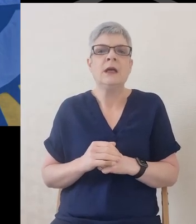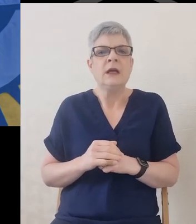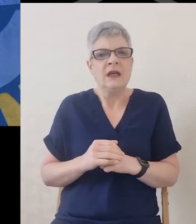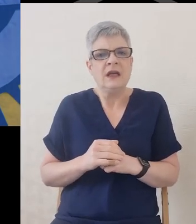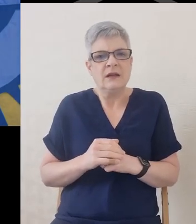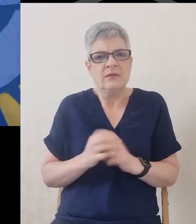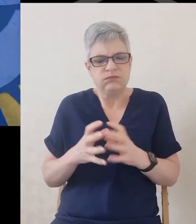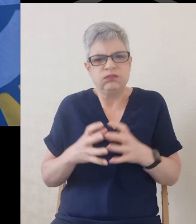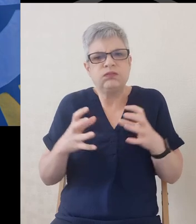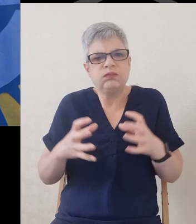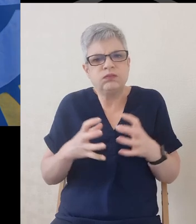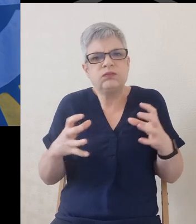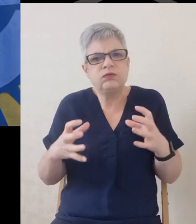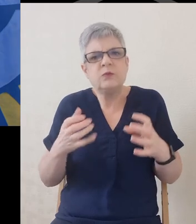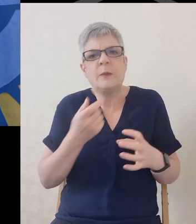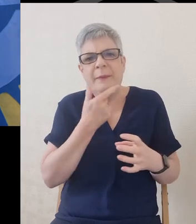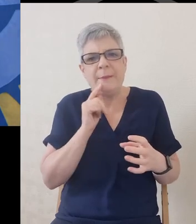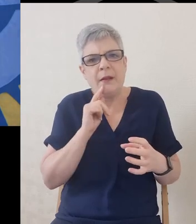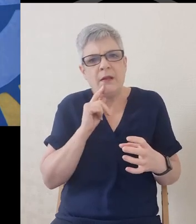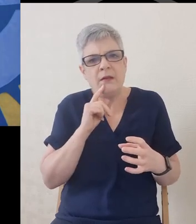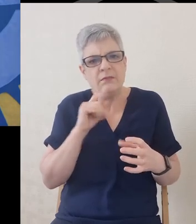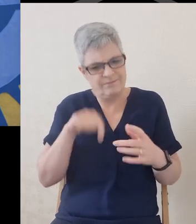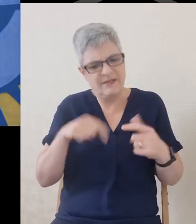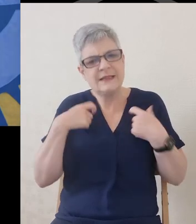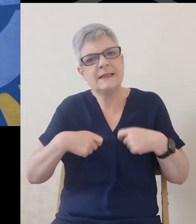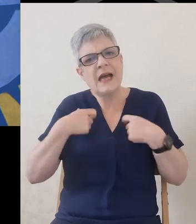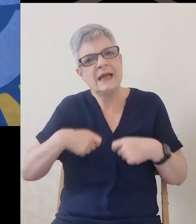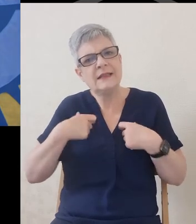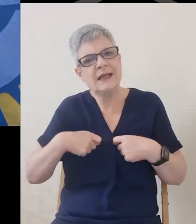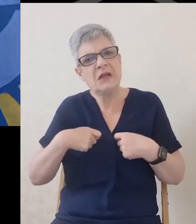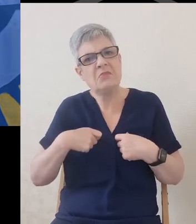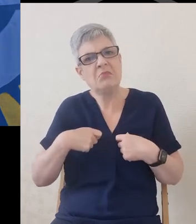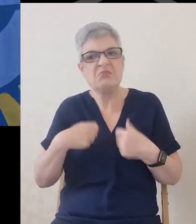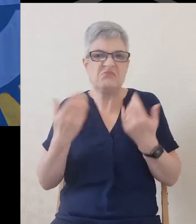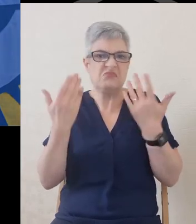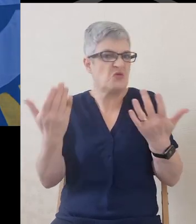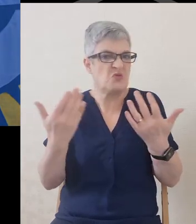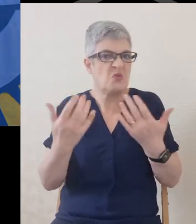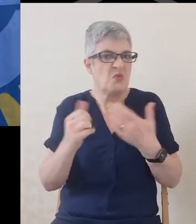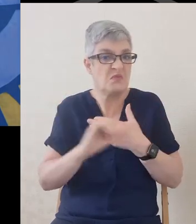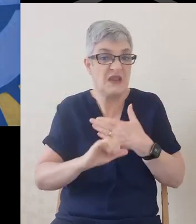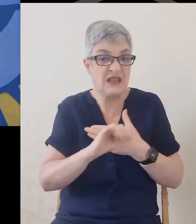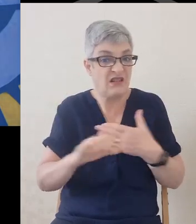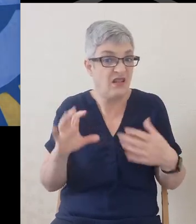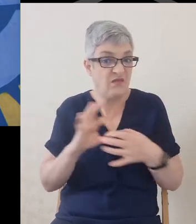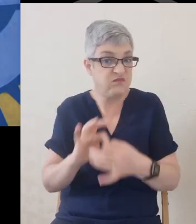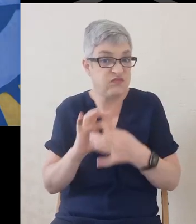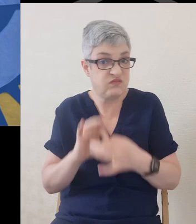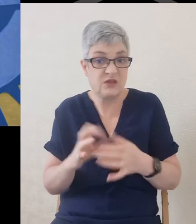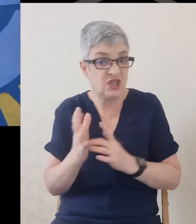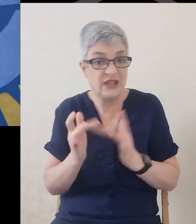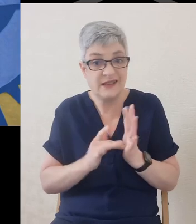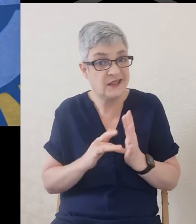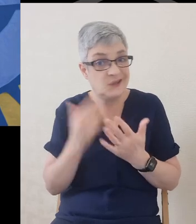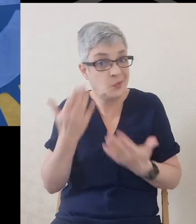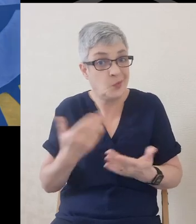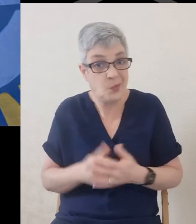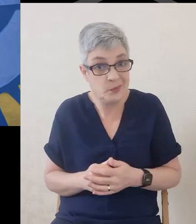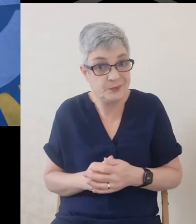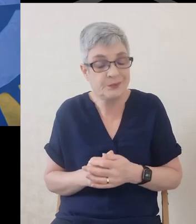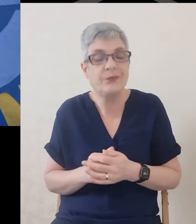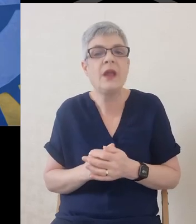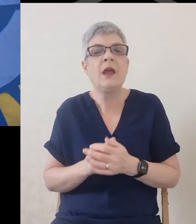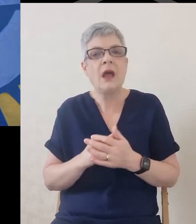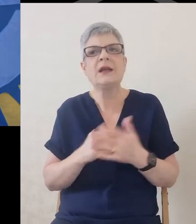Now, an increasing number of people in our society, I think, don't know that Easter has got something to do with Jesus. And it's an